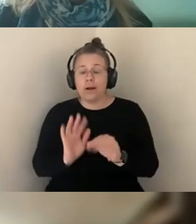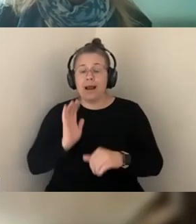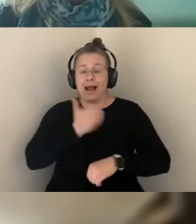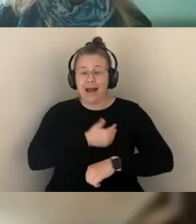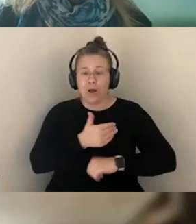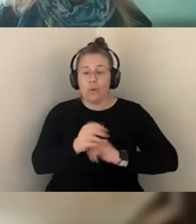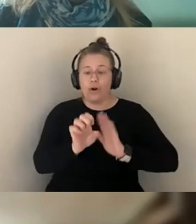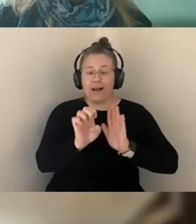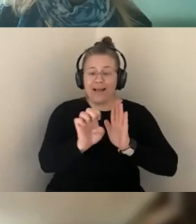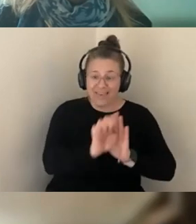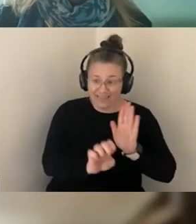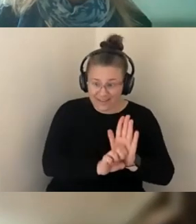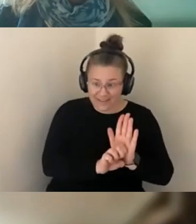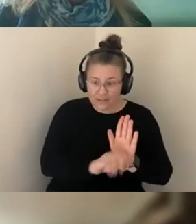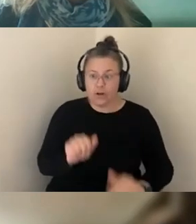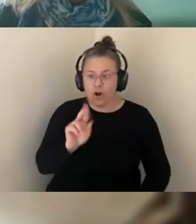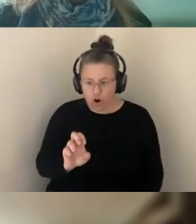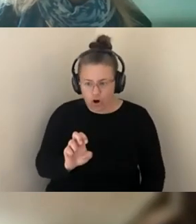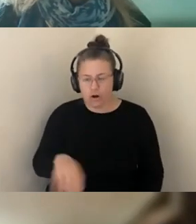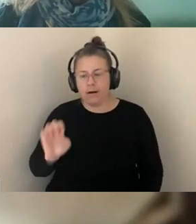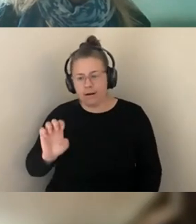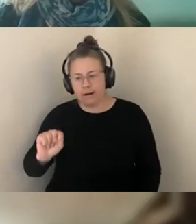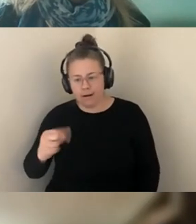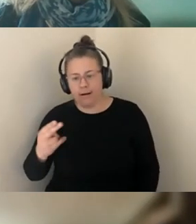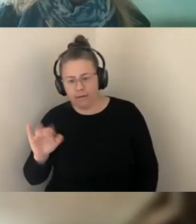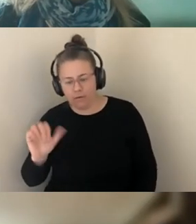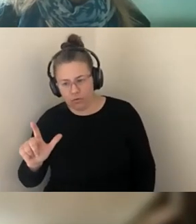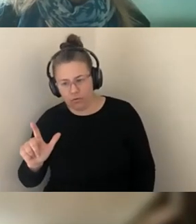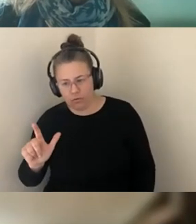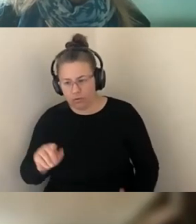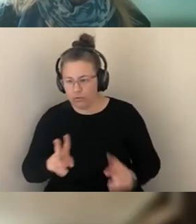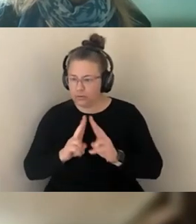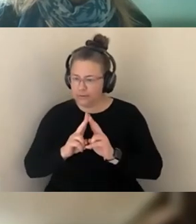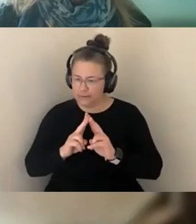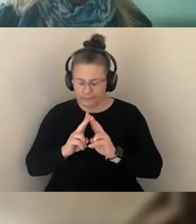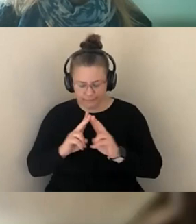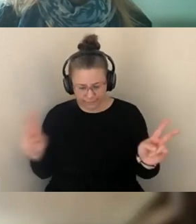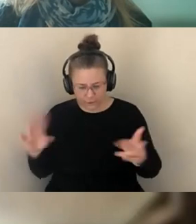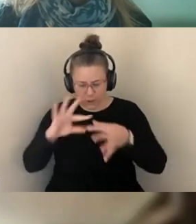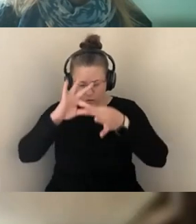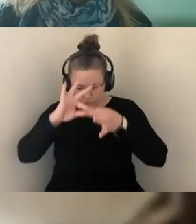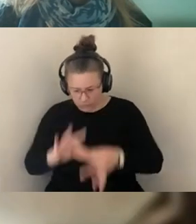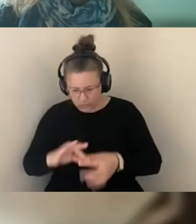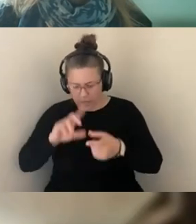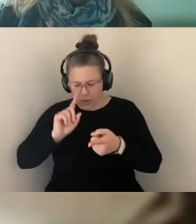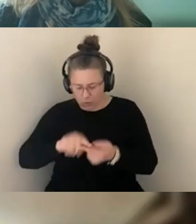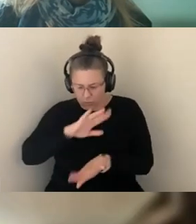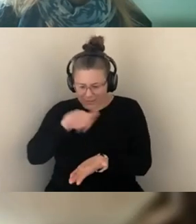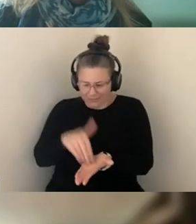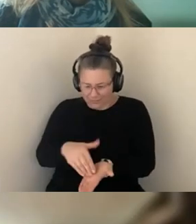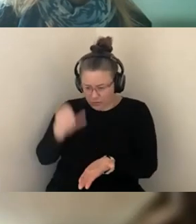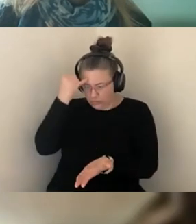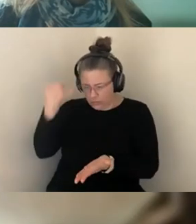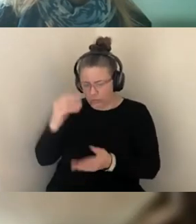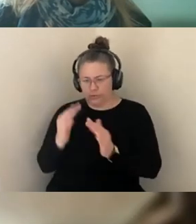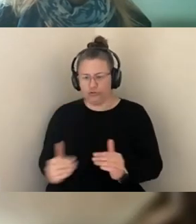that these decisions are also tied to very central notions of justice. And I think one of the things that has been brought up a number